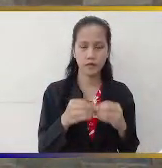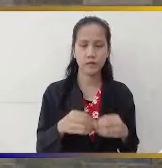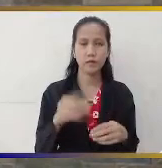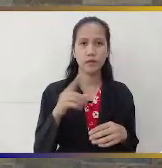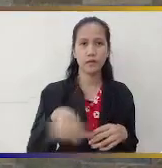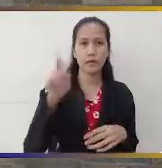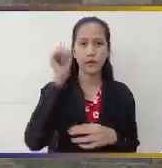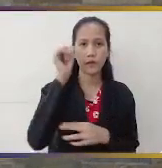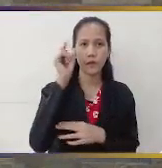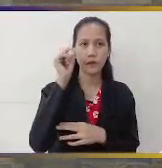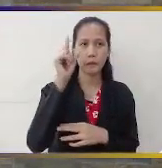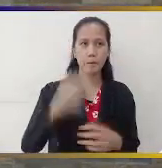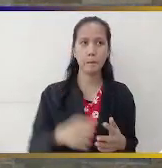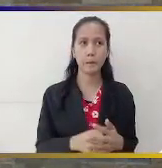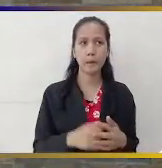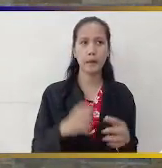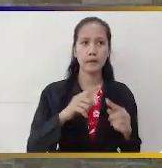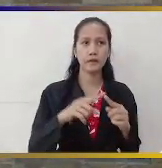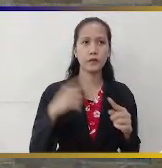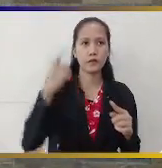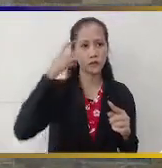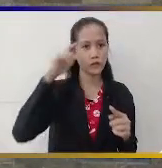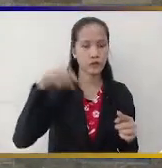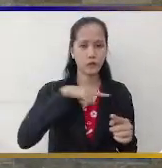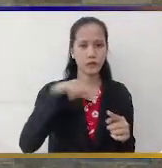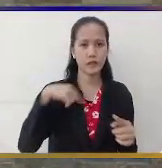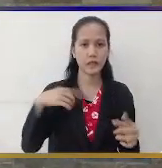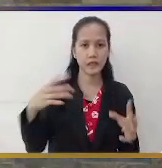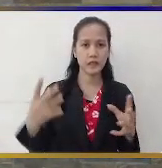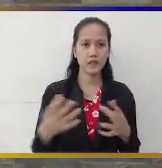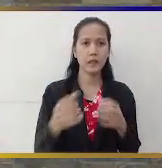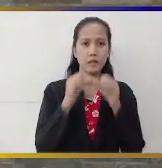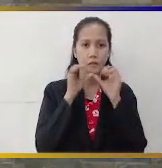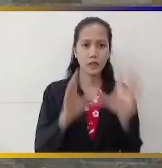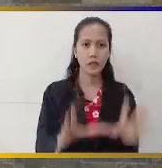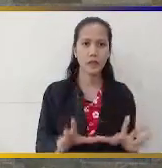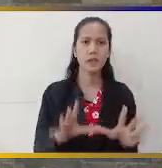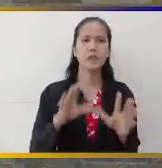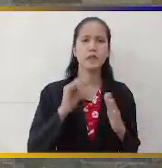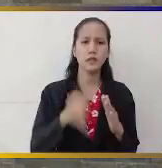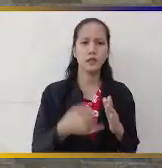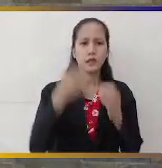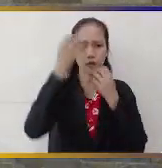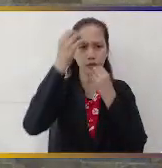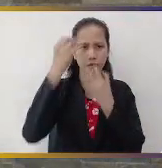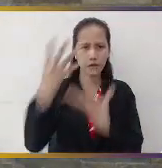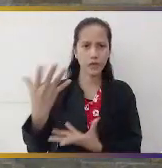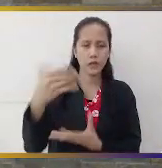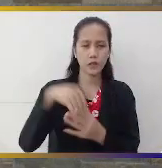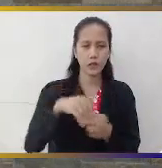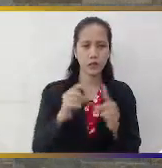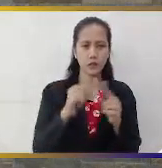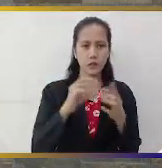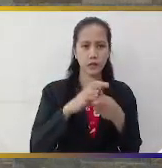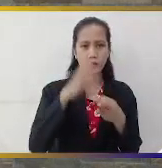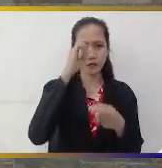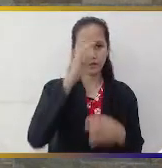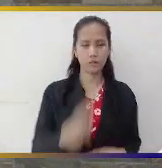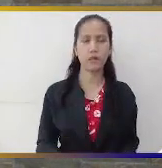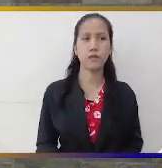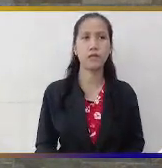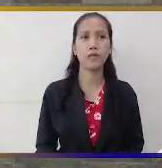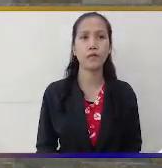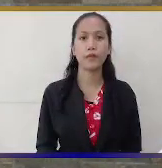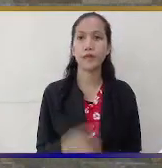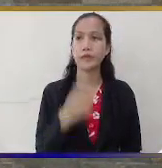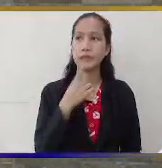reaping is the obedient sacrifice of sowing. Look, the Bible's replete with it. If you'll just by